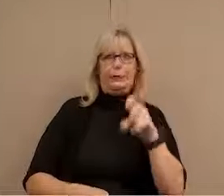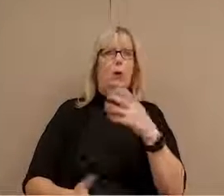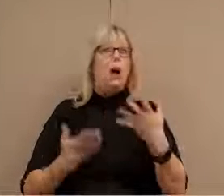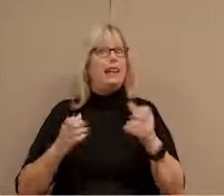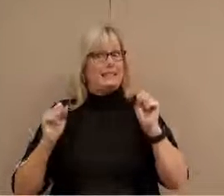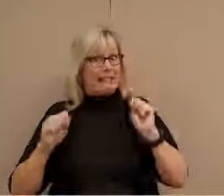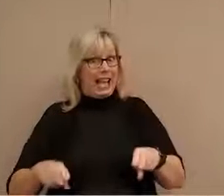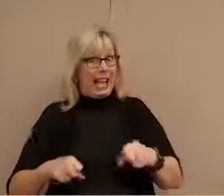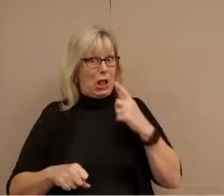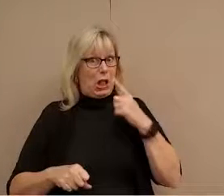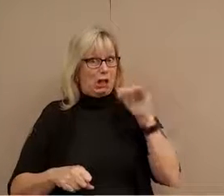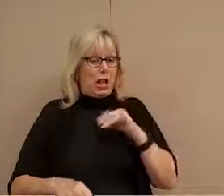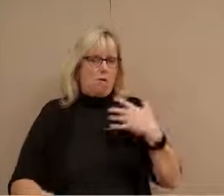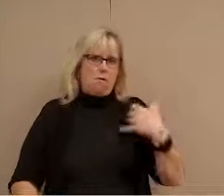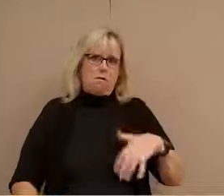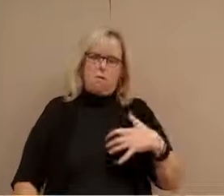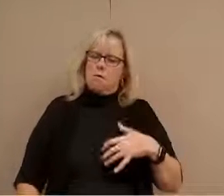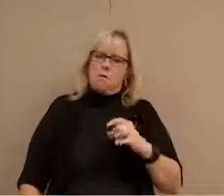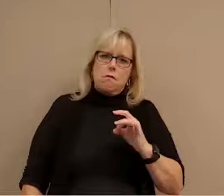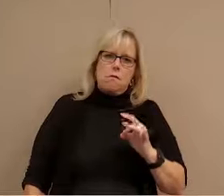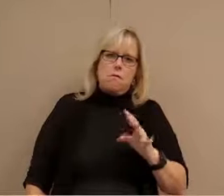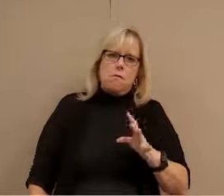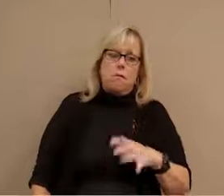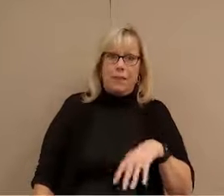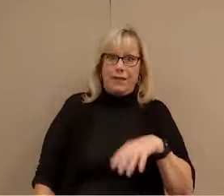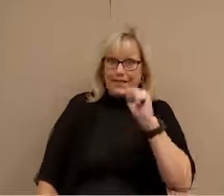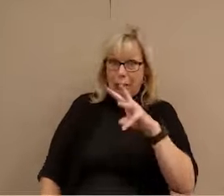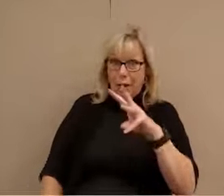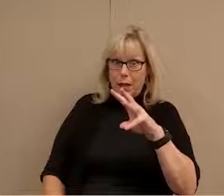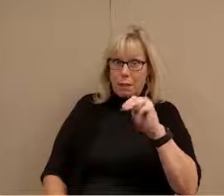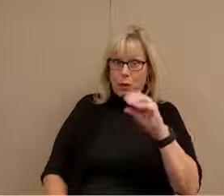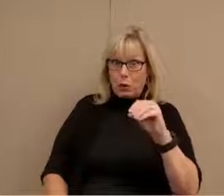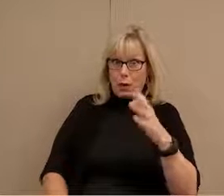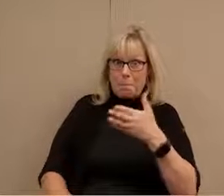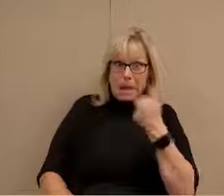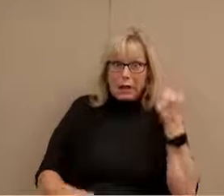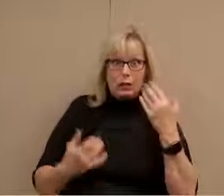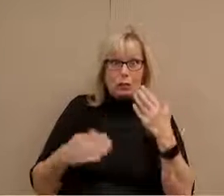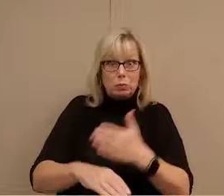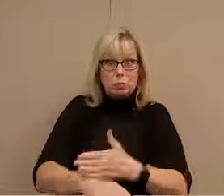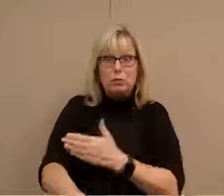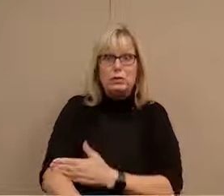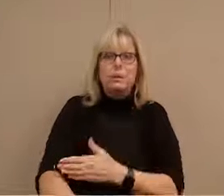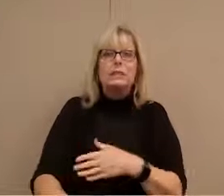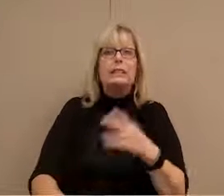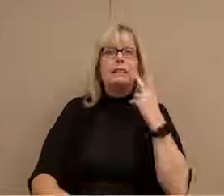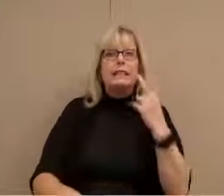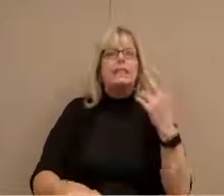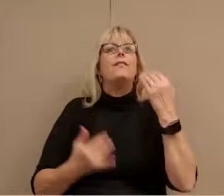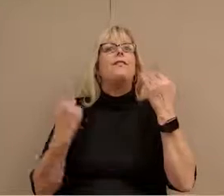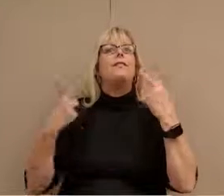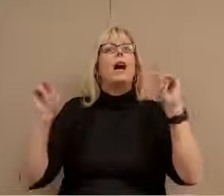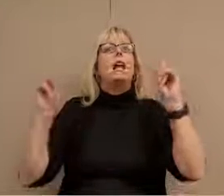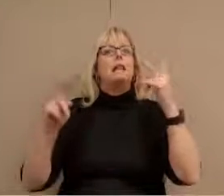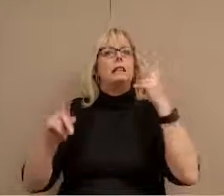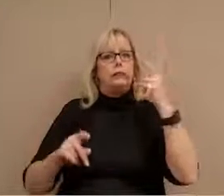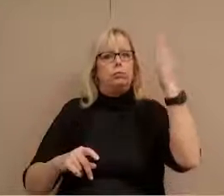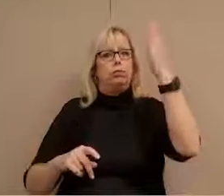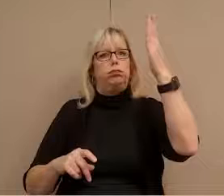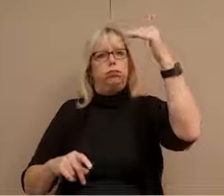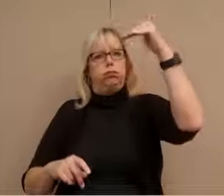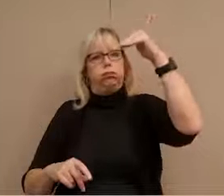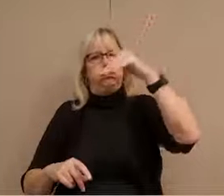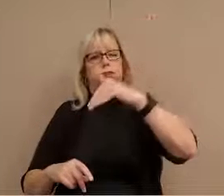be. So has Southwest Missouri pulled out of it, or are they still? They're seeing a drop.